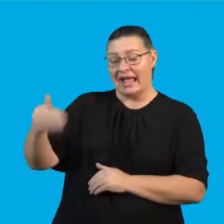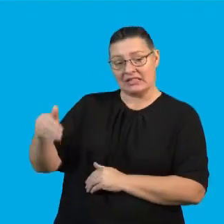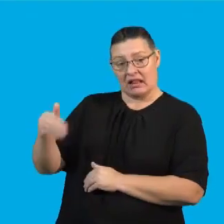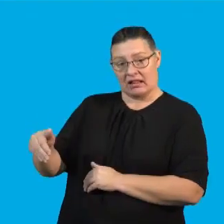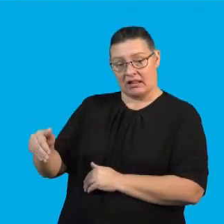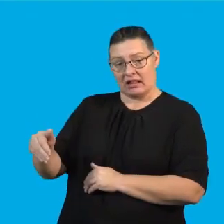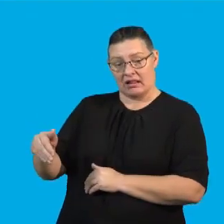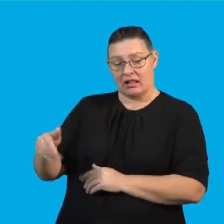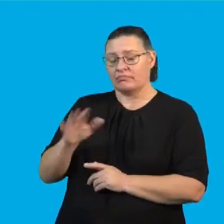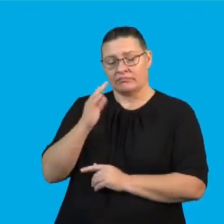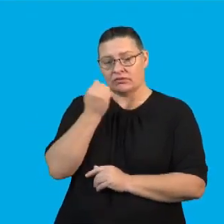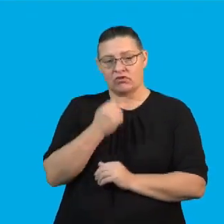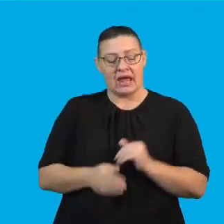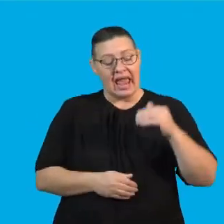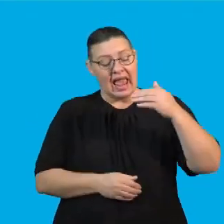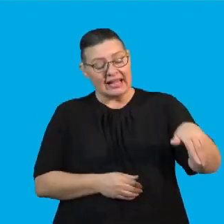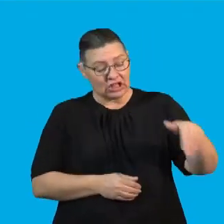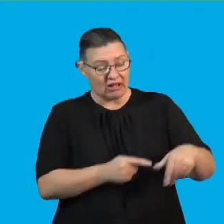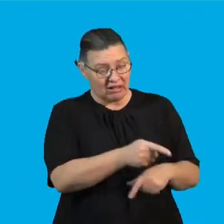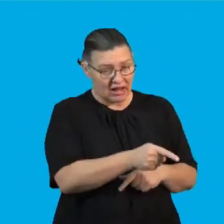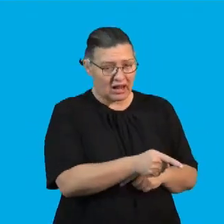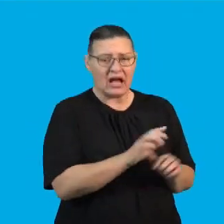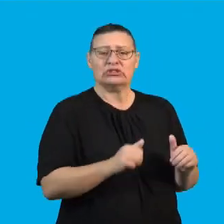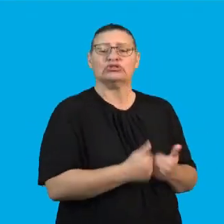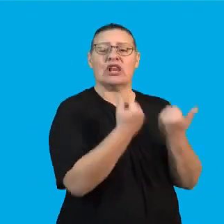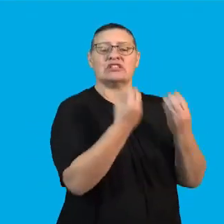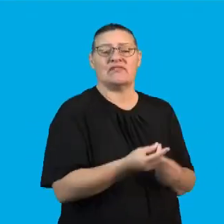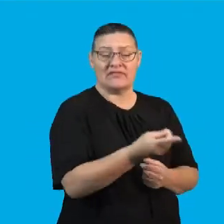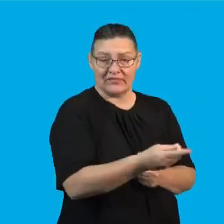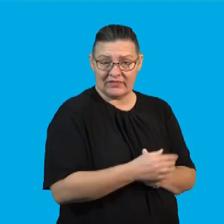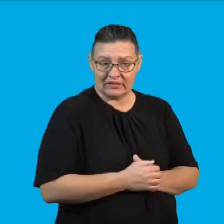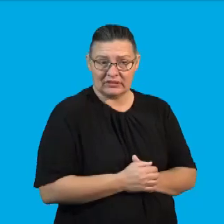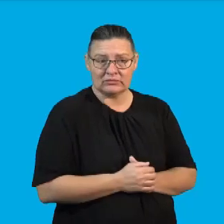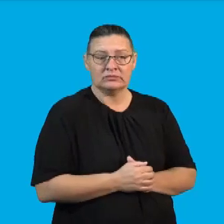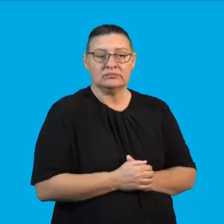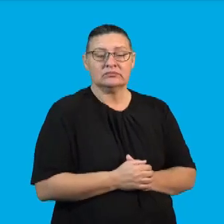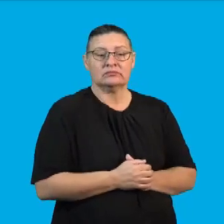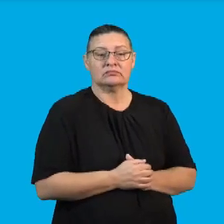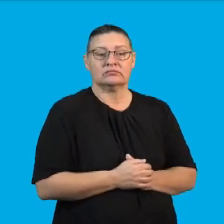External fertilization and the problems, the challenges with it.